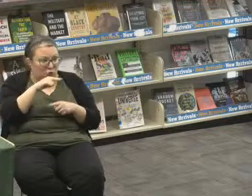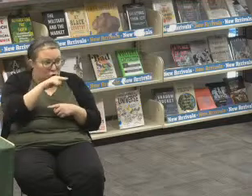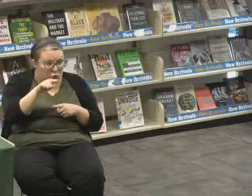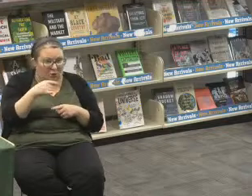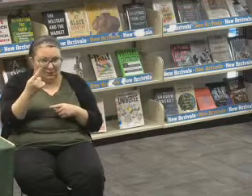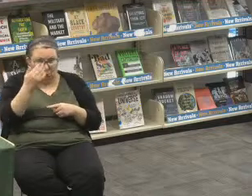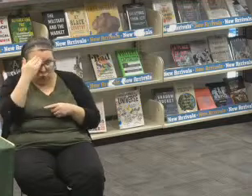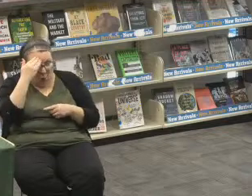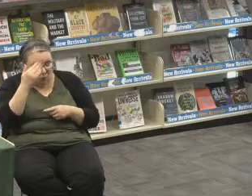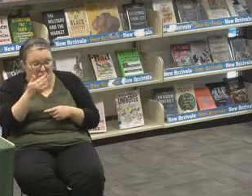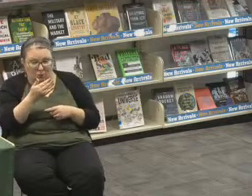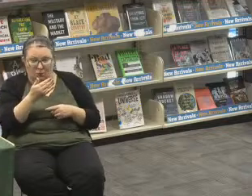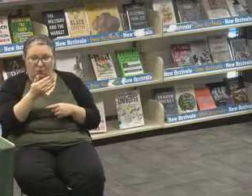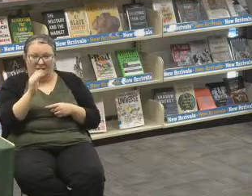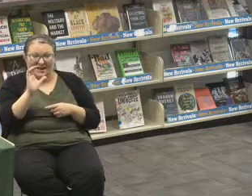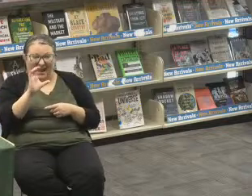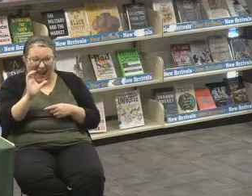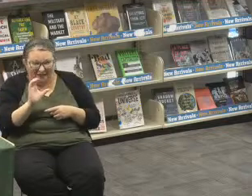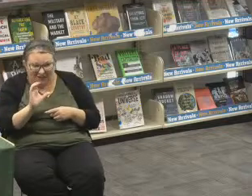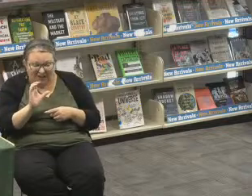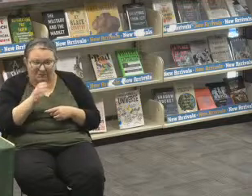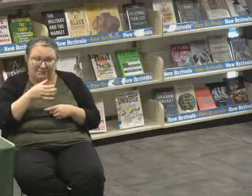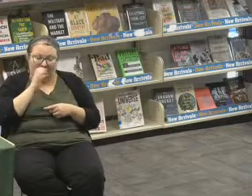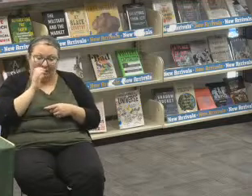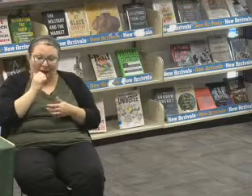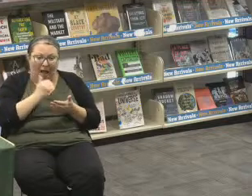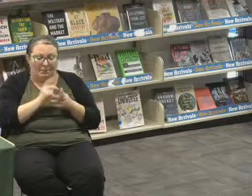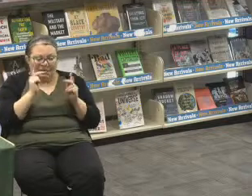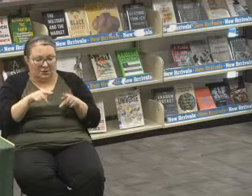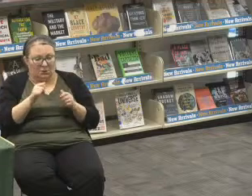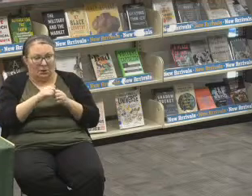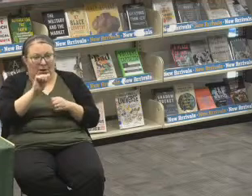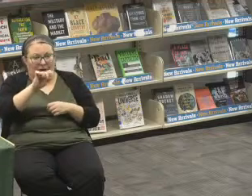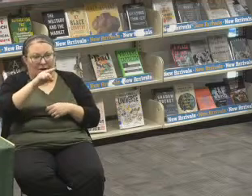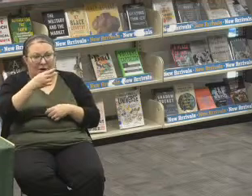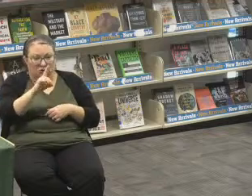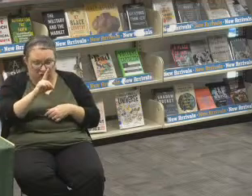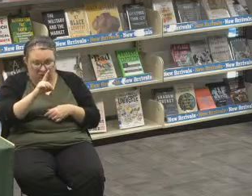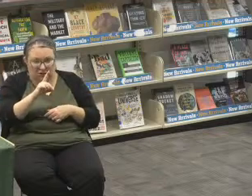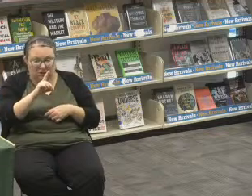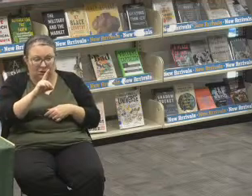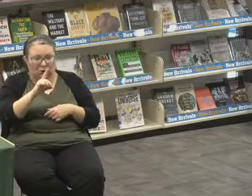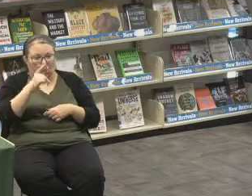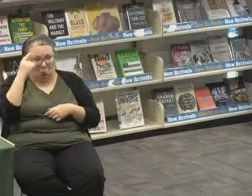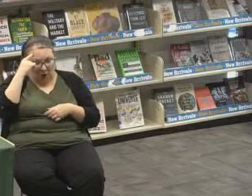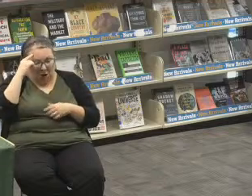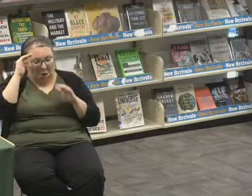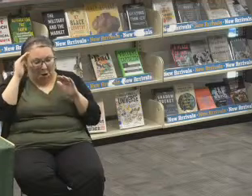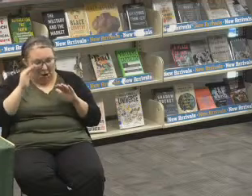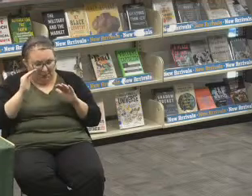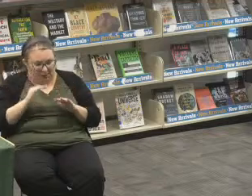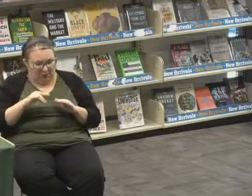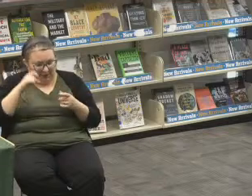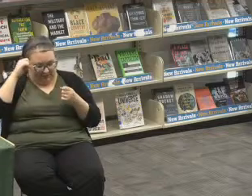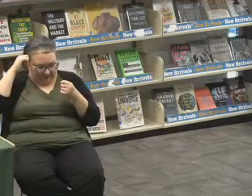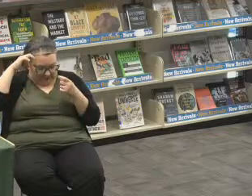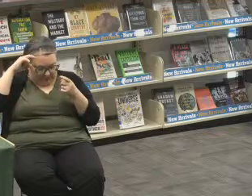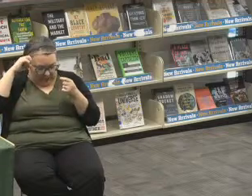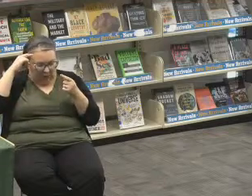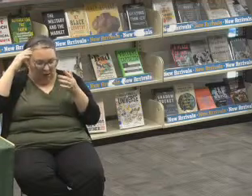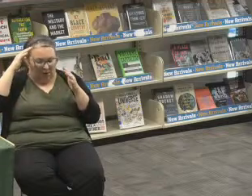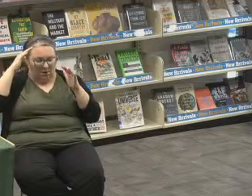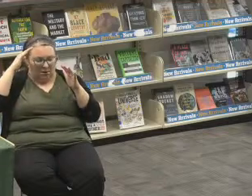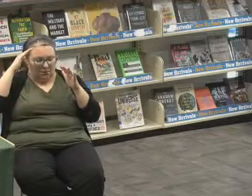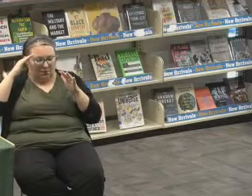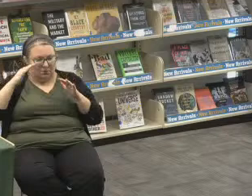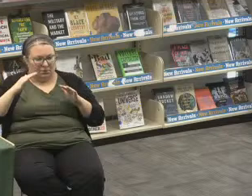that you know, caffeine often helps the person with ADHD or the neurodiverse brain calm down. That stimulation, that